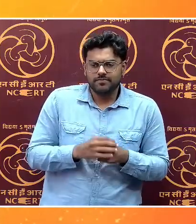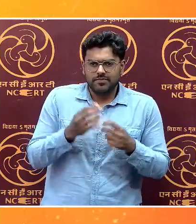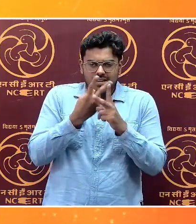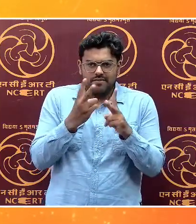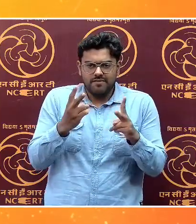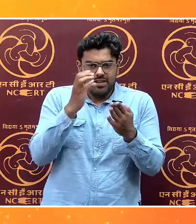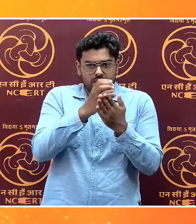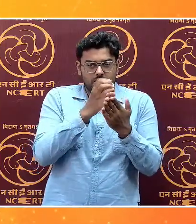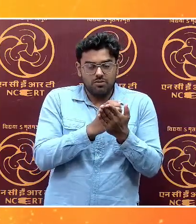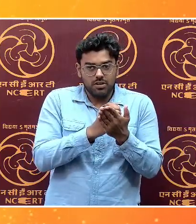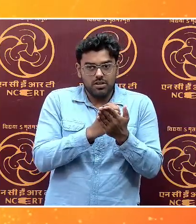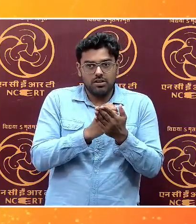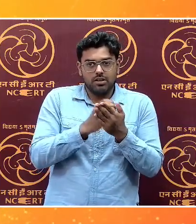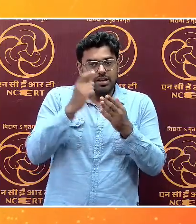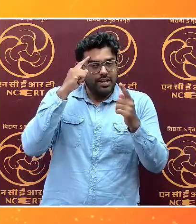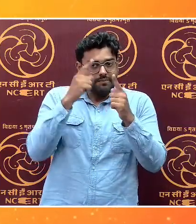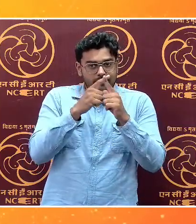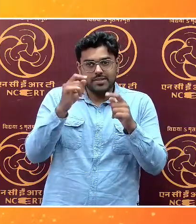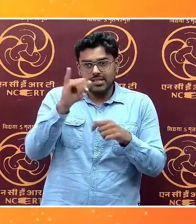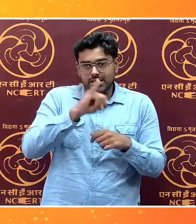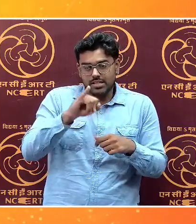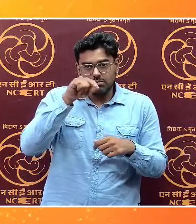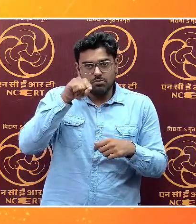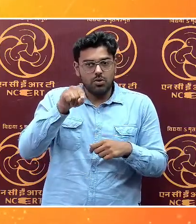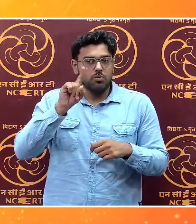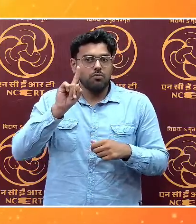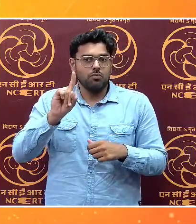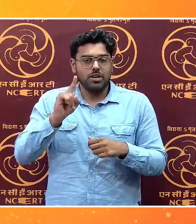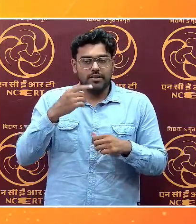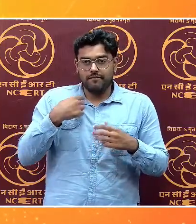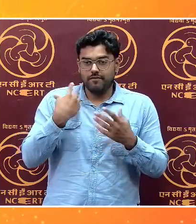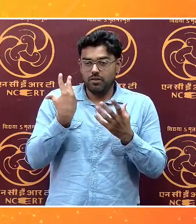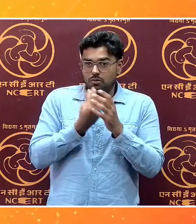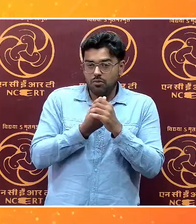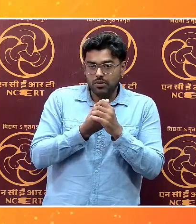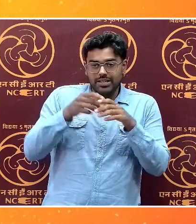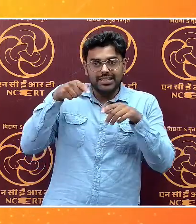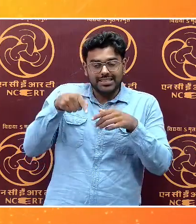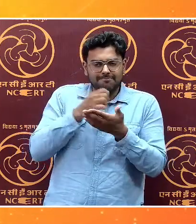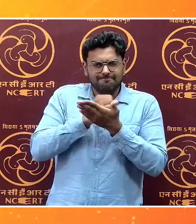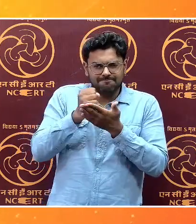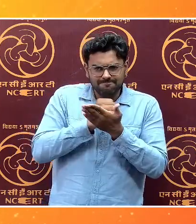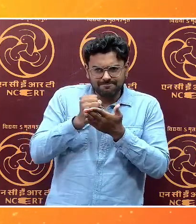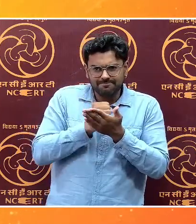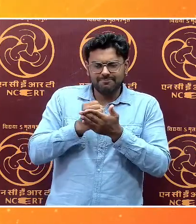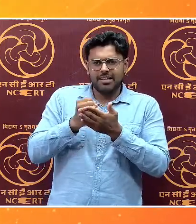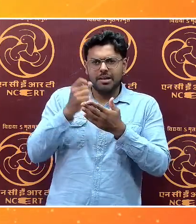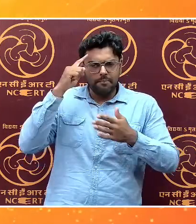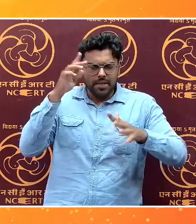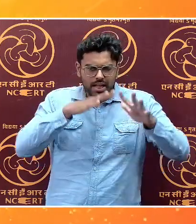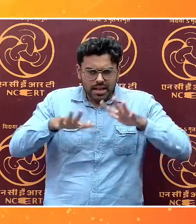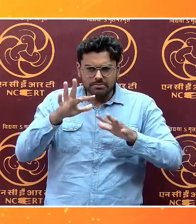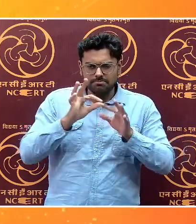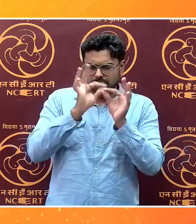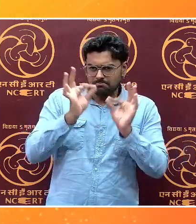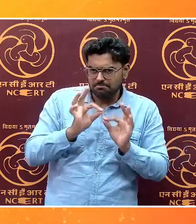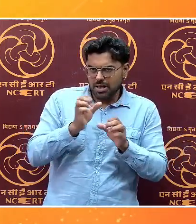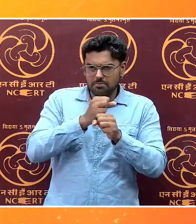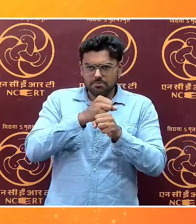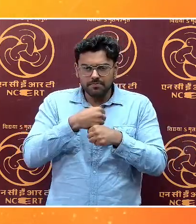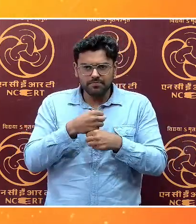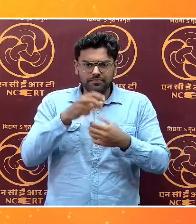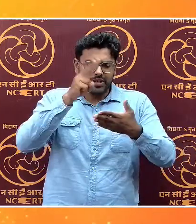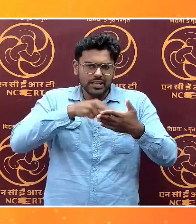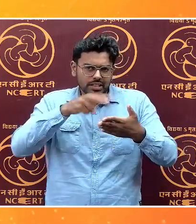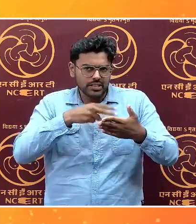curricular goal 6, competency 6.1. So we have designed this activity. We have just concluded an activity of reading